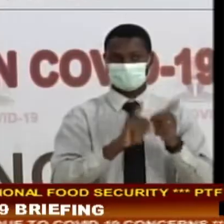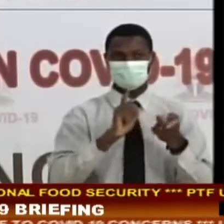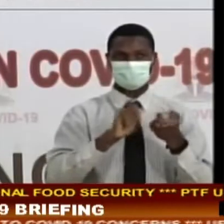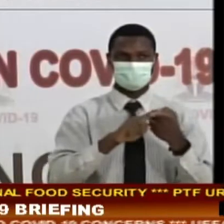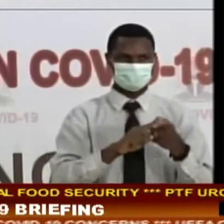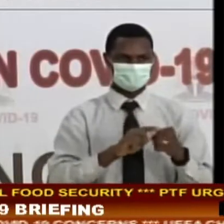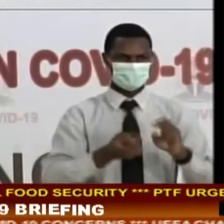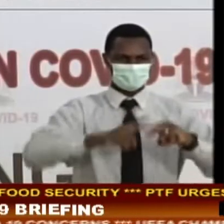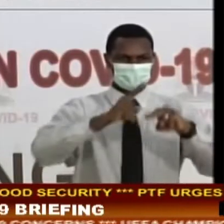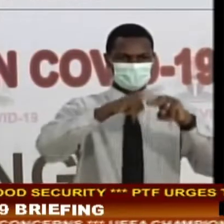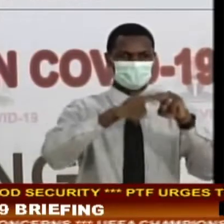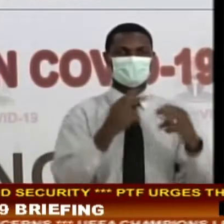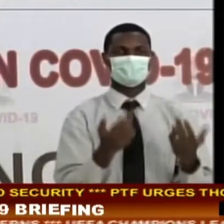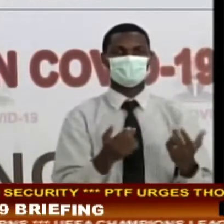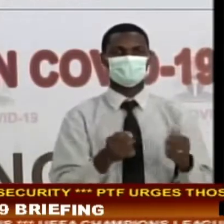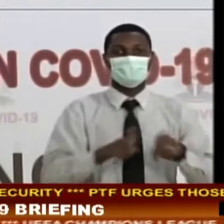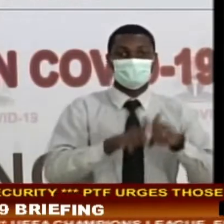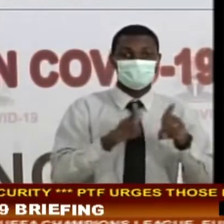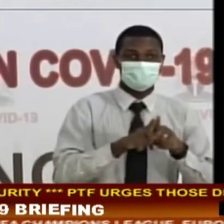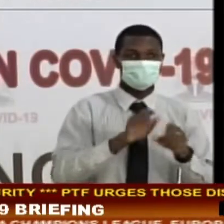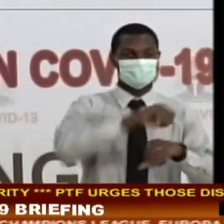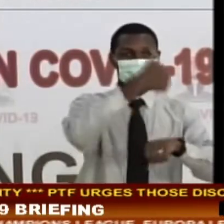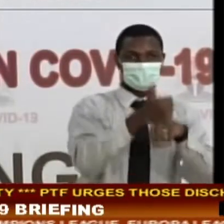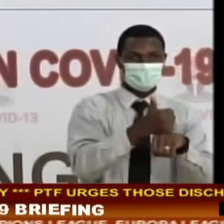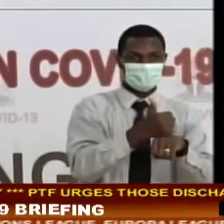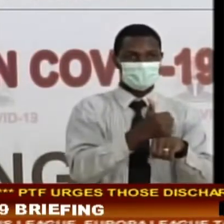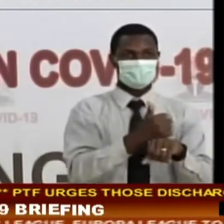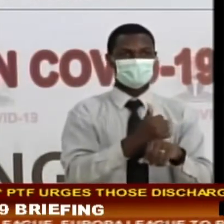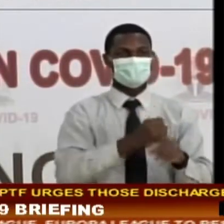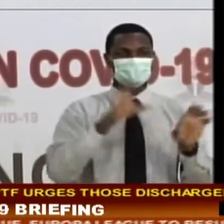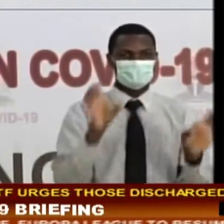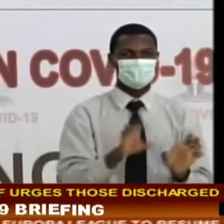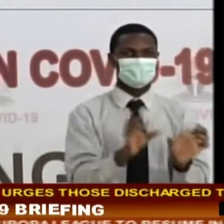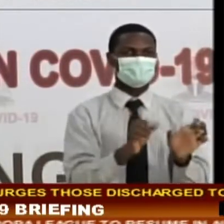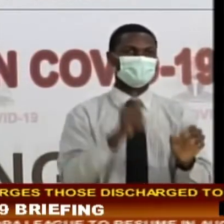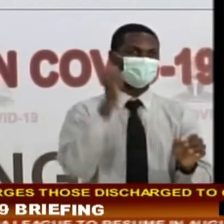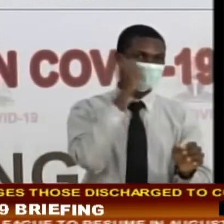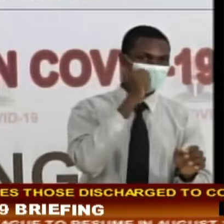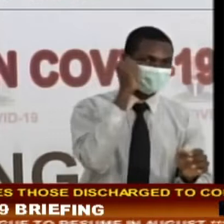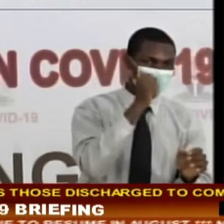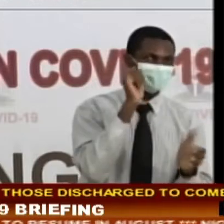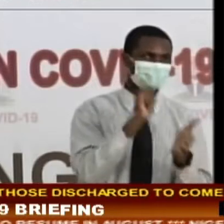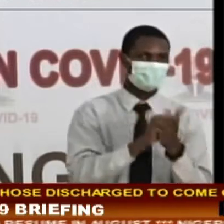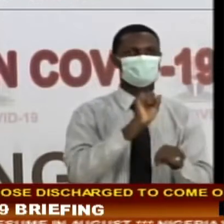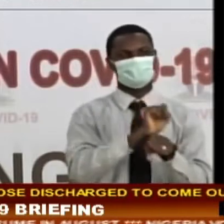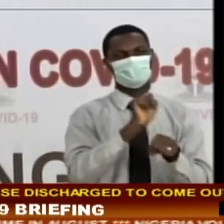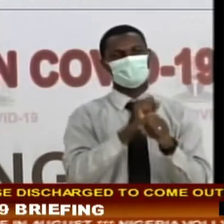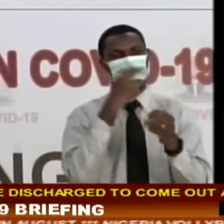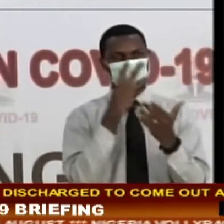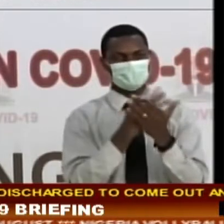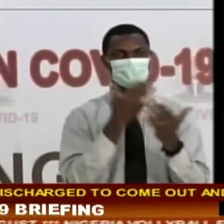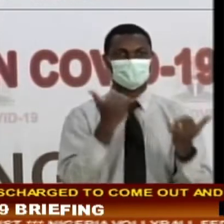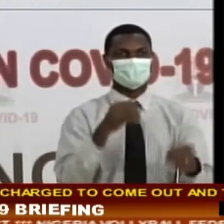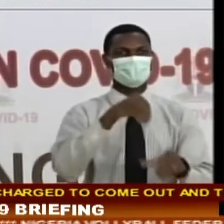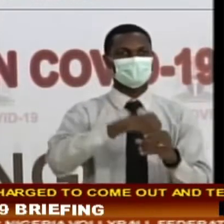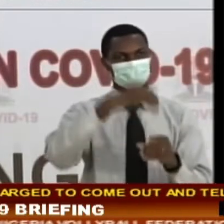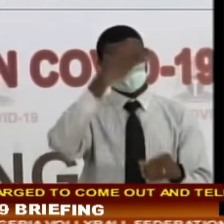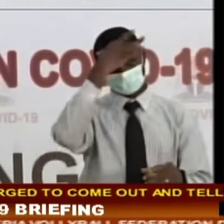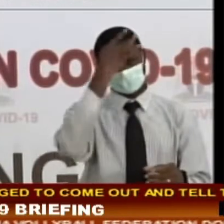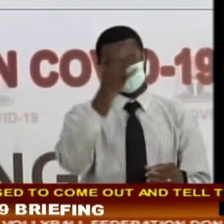activate routine Services which has been going on very well however the